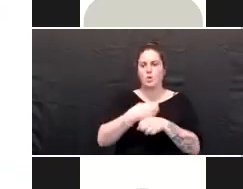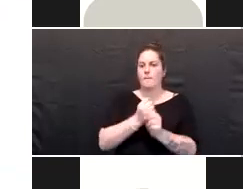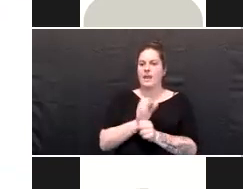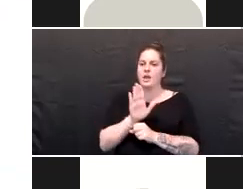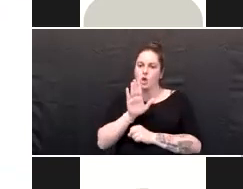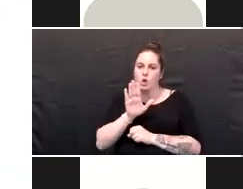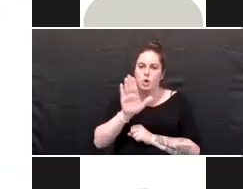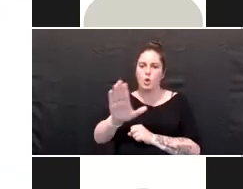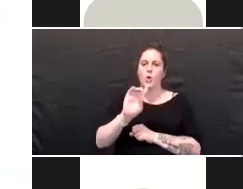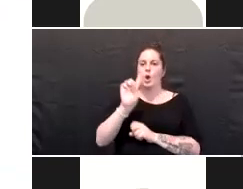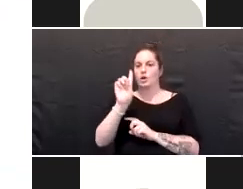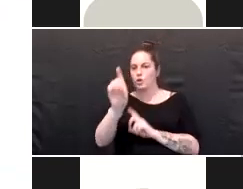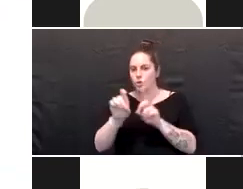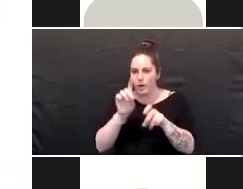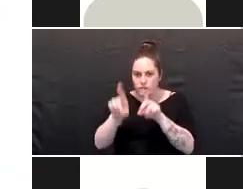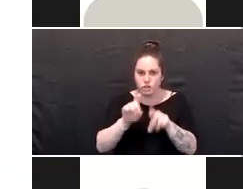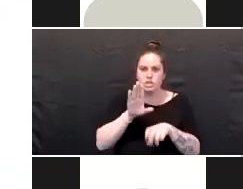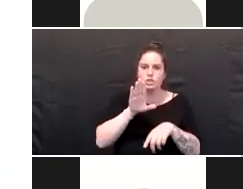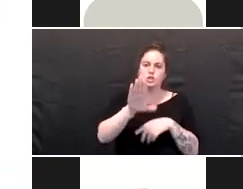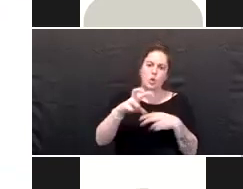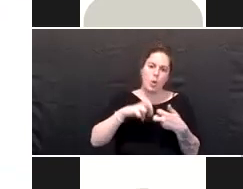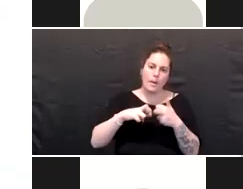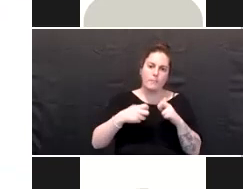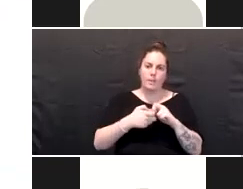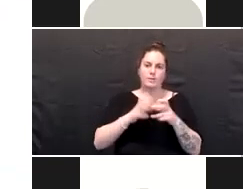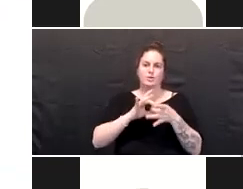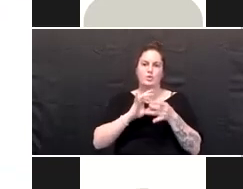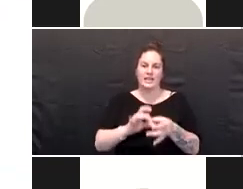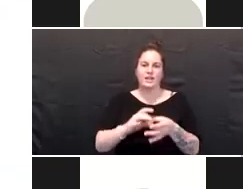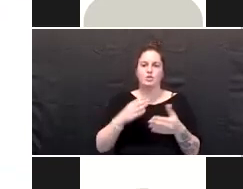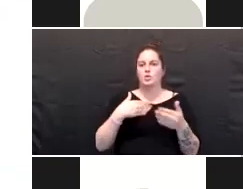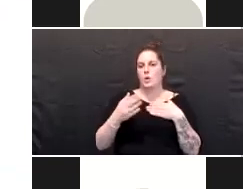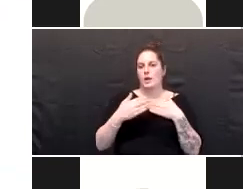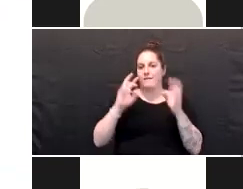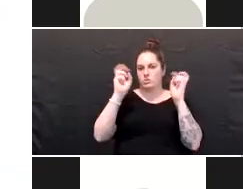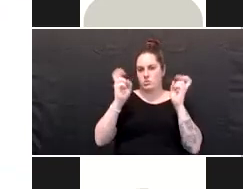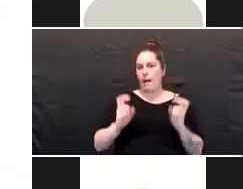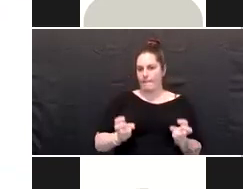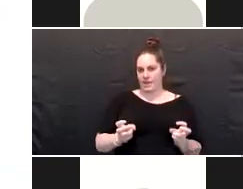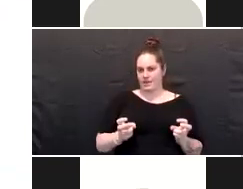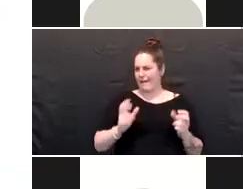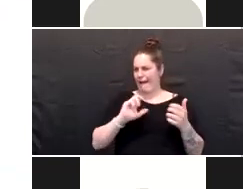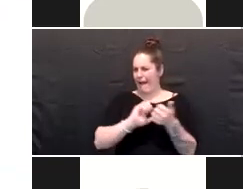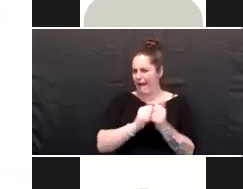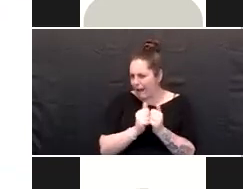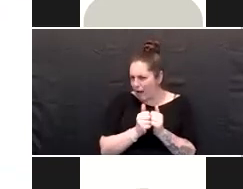questions and problems related to these topic areas. Now, how do you go about doing that?